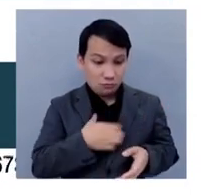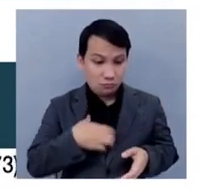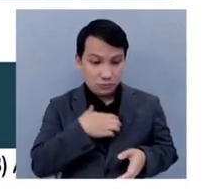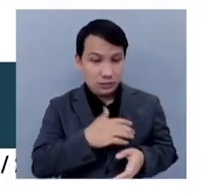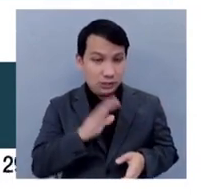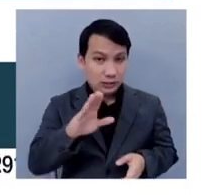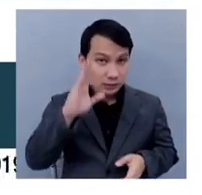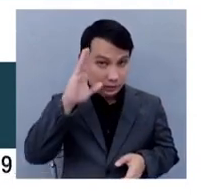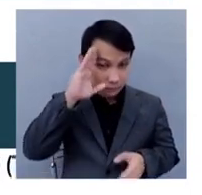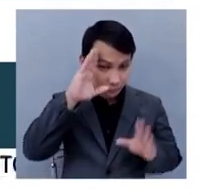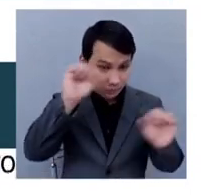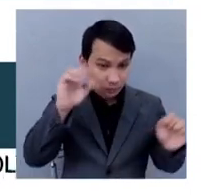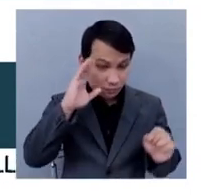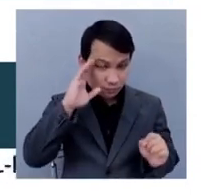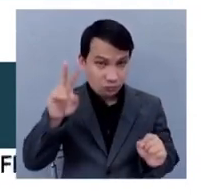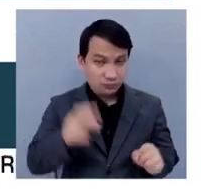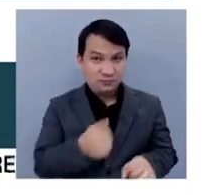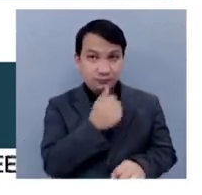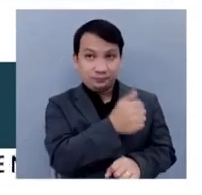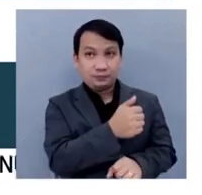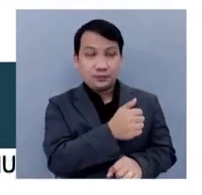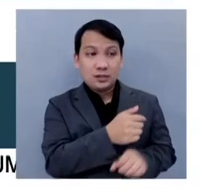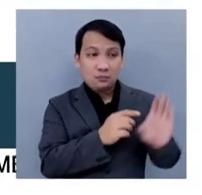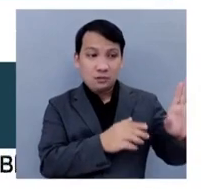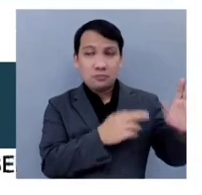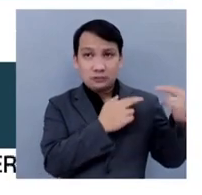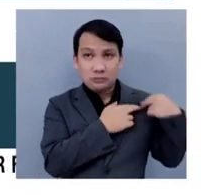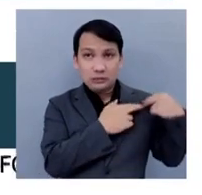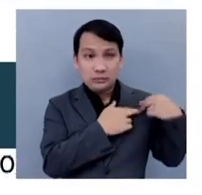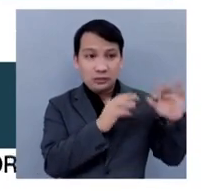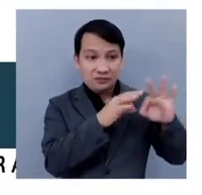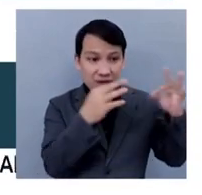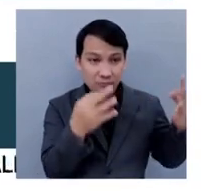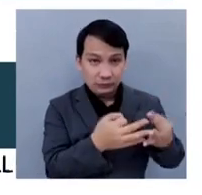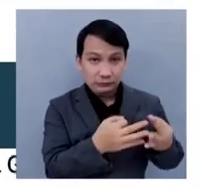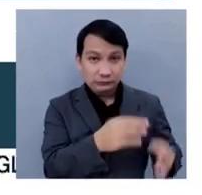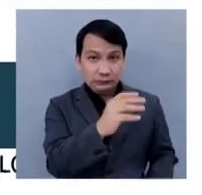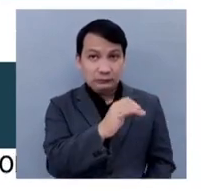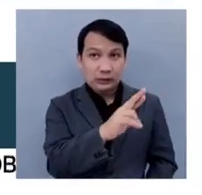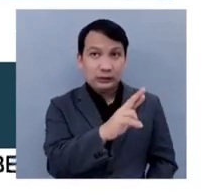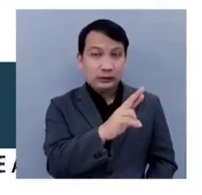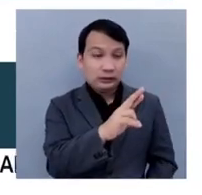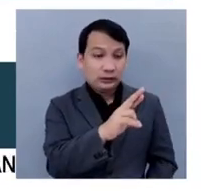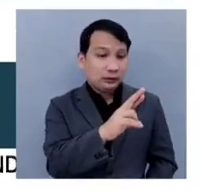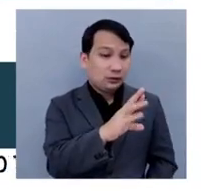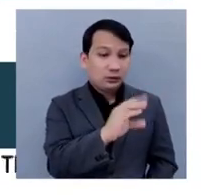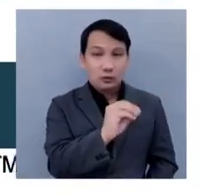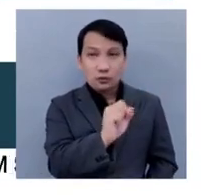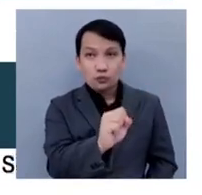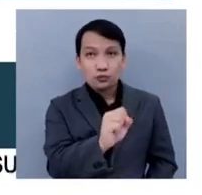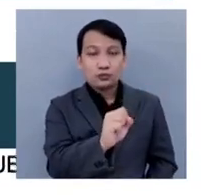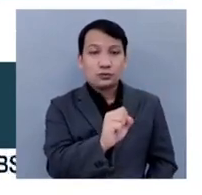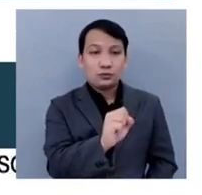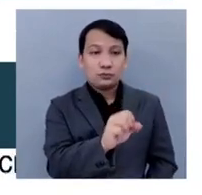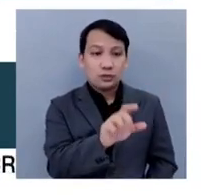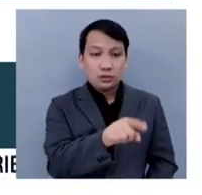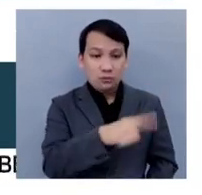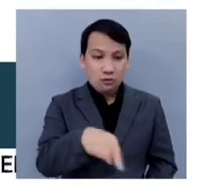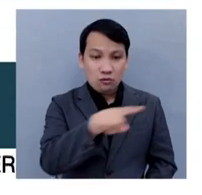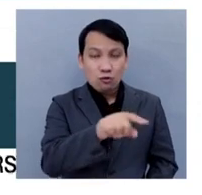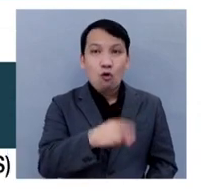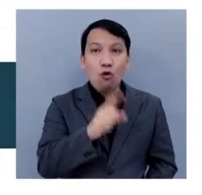estate, and that's the liability of the Marcos family. The fact that the Marcos government has